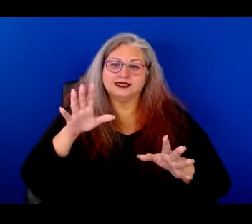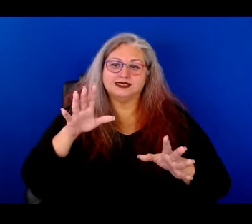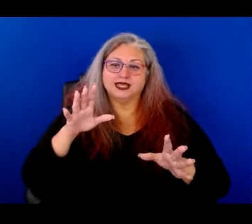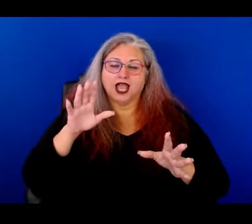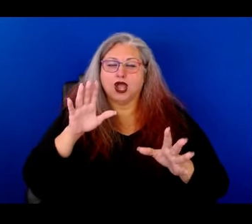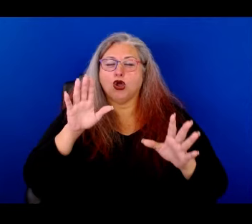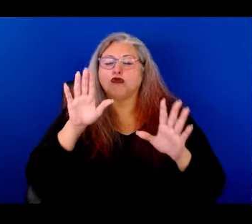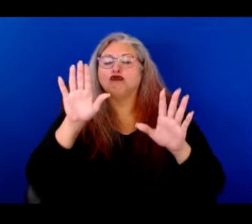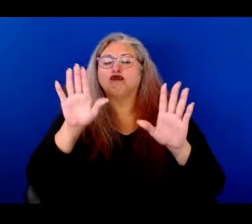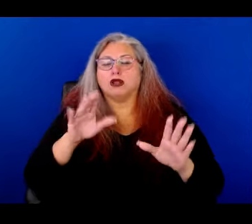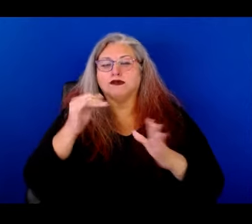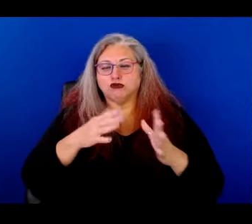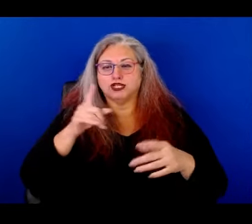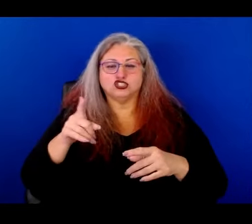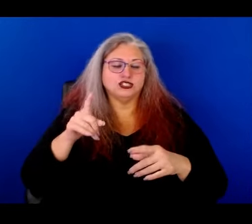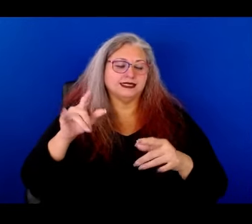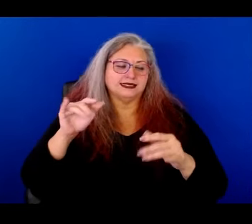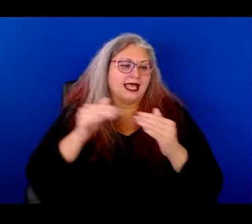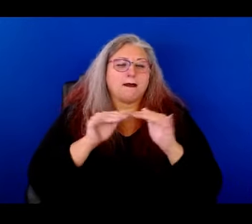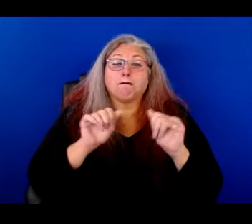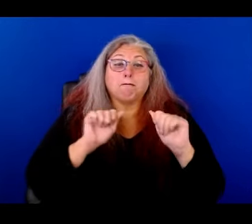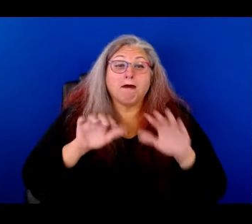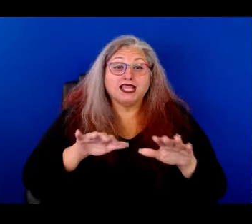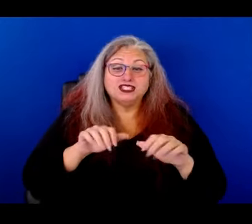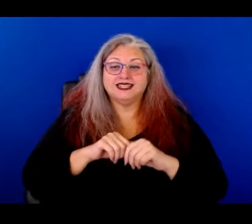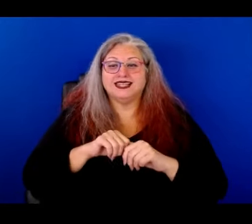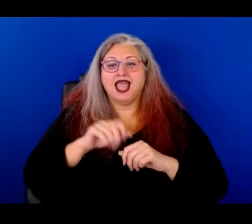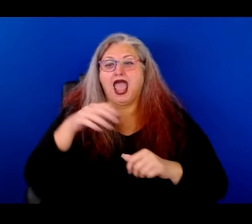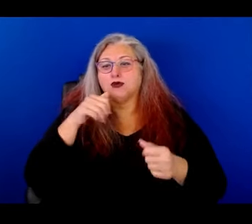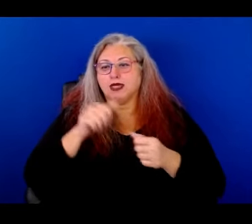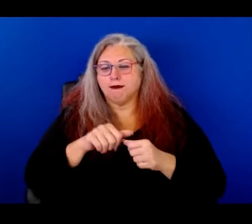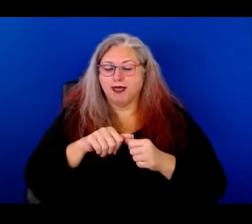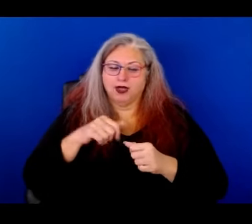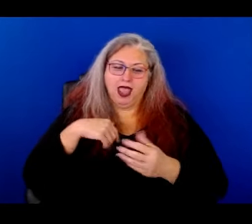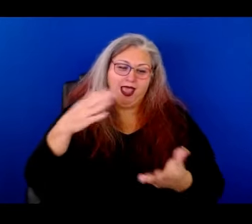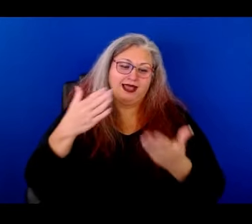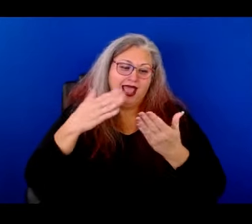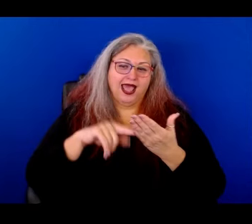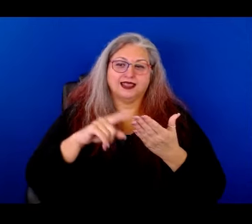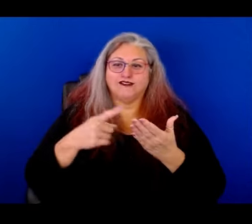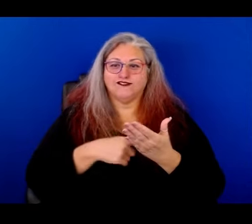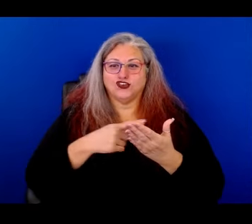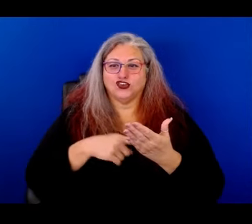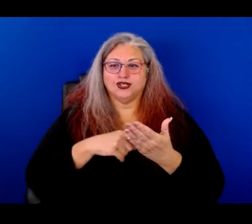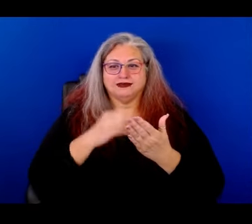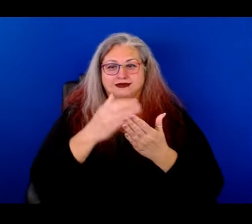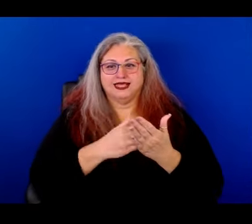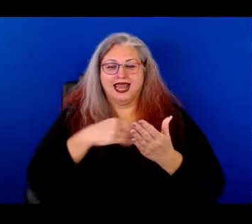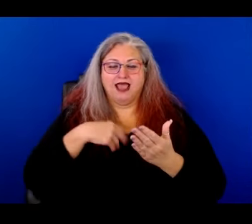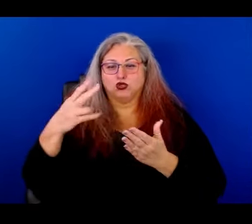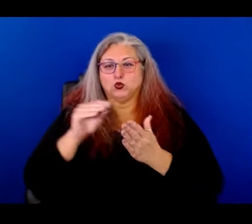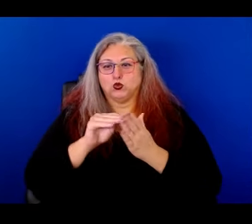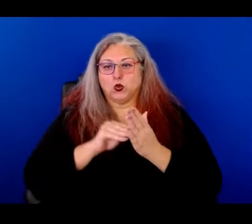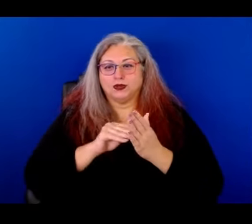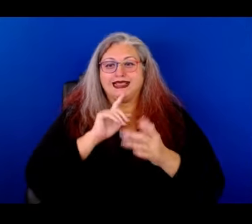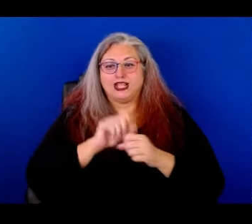incredible illustrator. She's magic. And I remember getting the first set of drawings and having two notes,